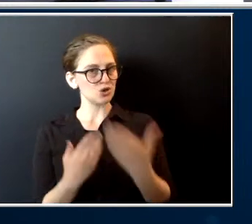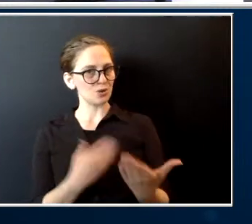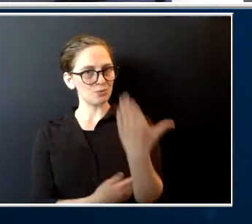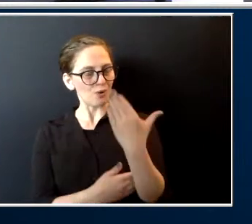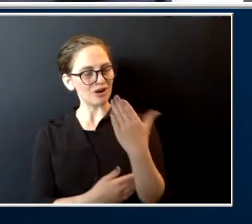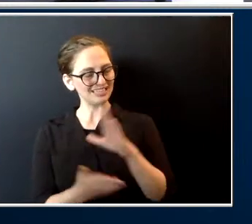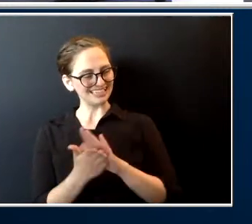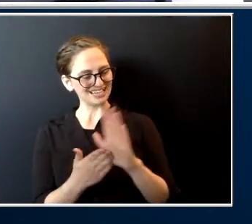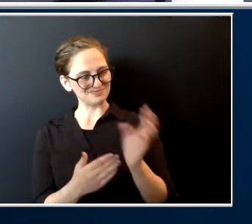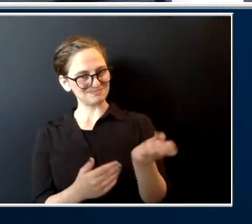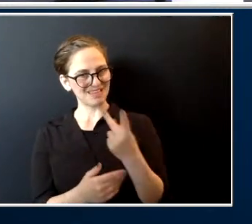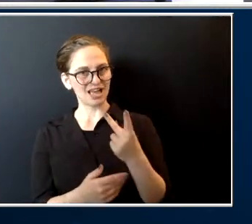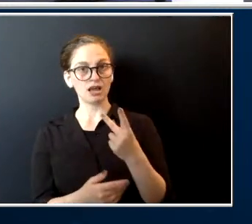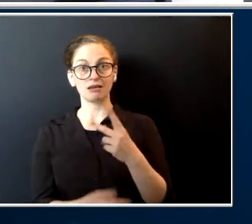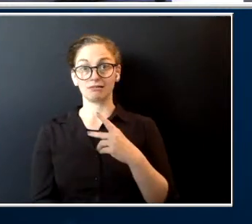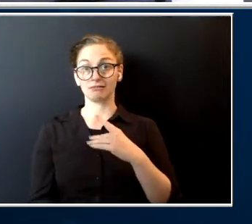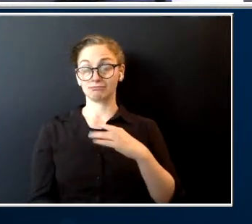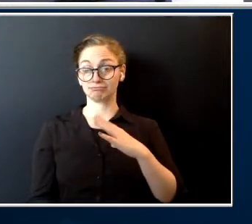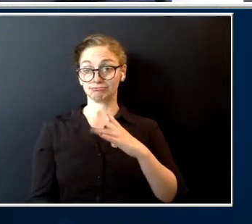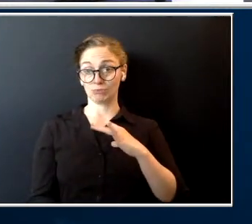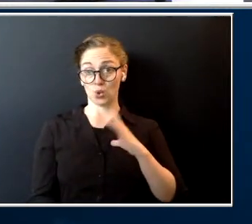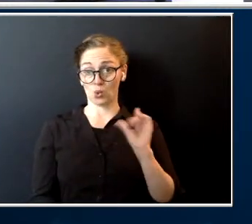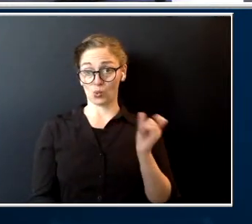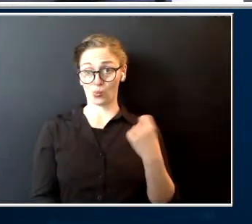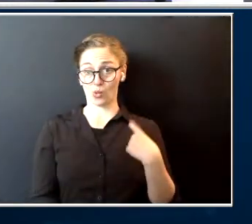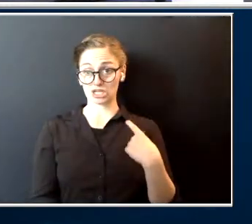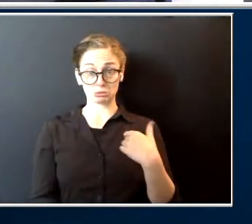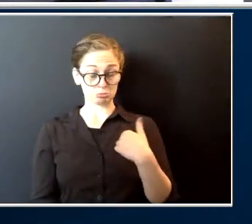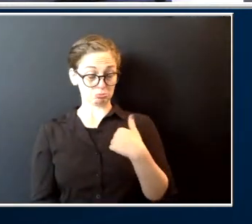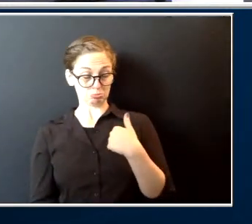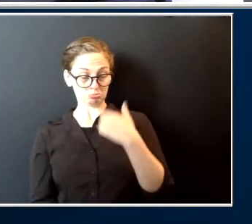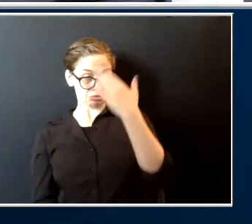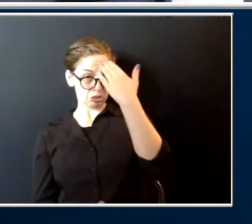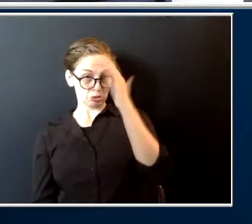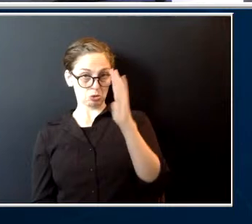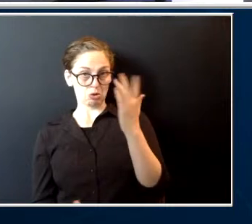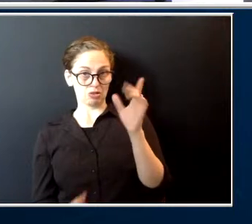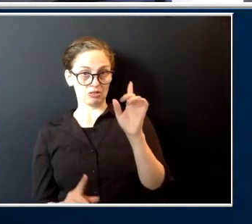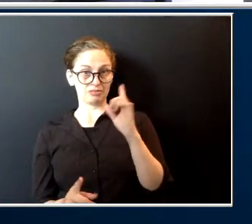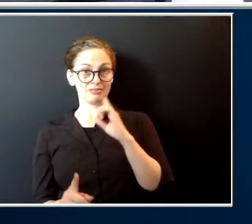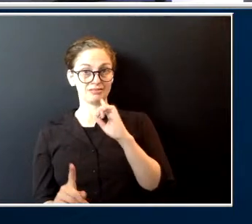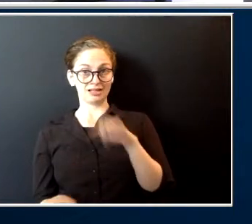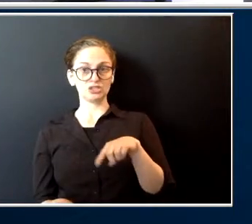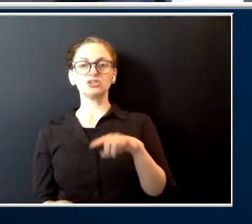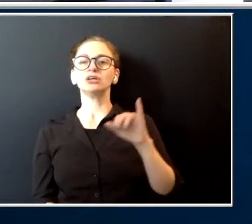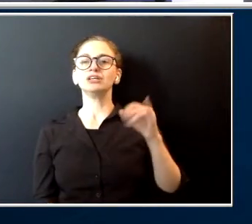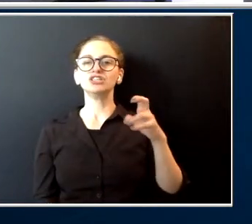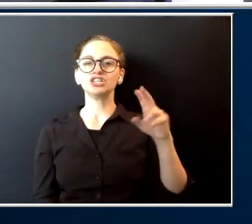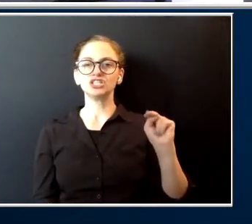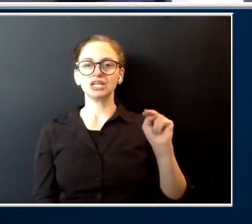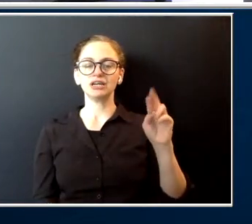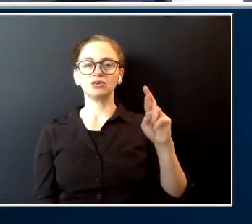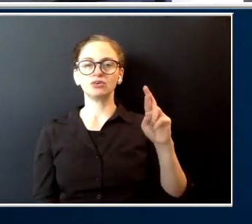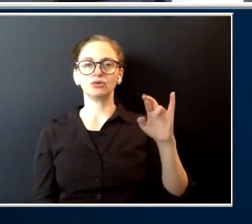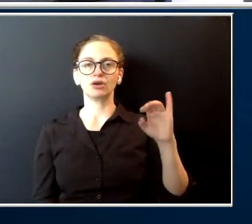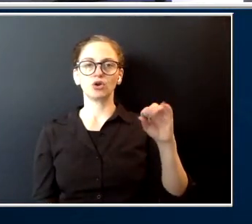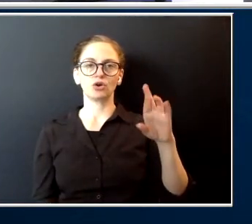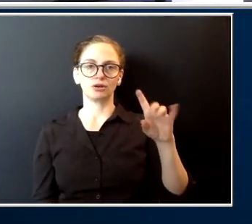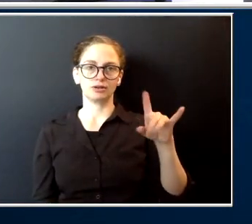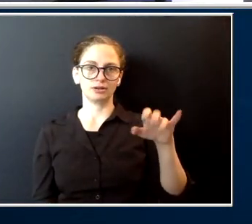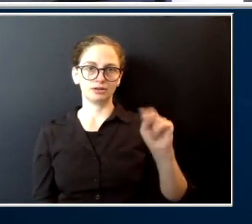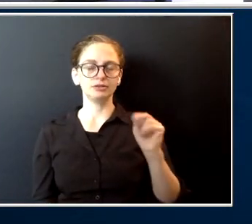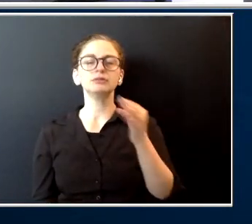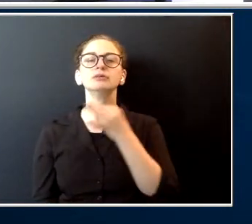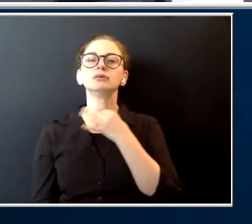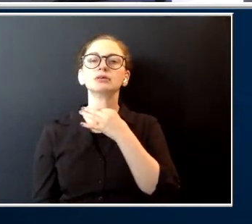question because I don't know the answer to this one, but you might. Doctors, Gene Reardon wants to know, what kind of valve did Mick Jagger